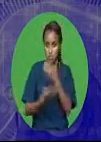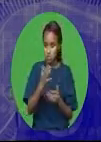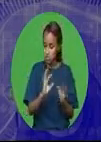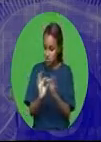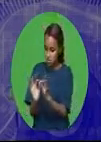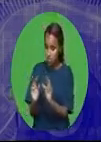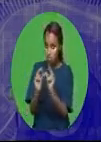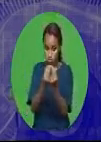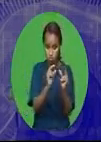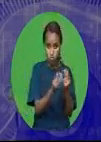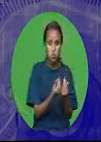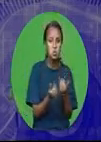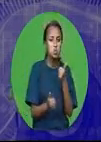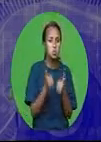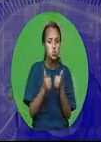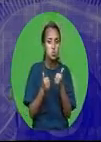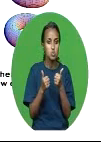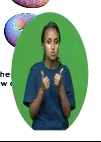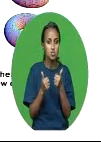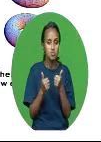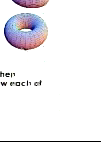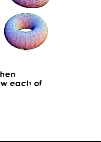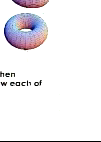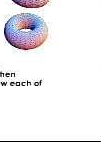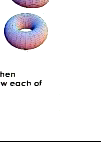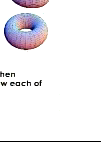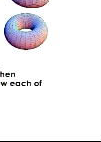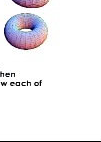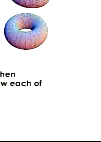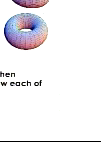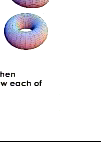pairs how each of them is formed.